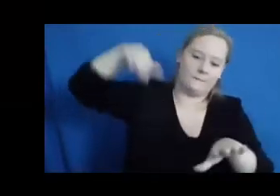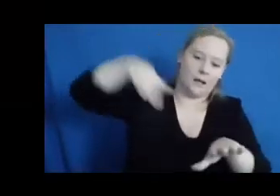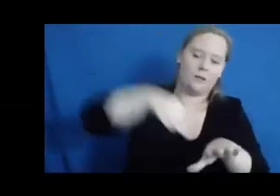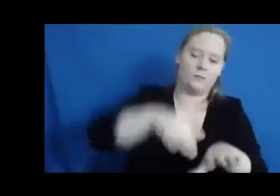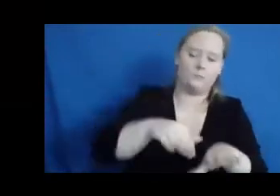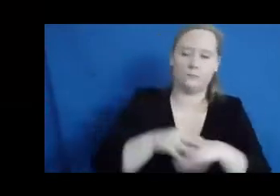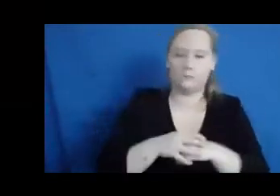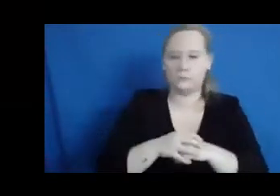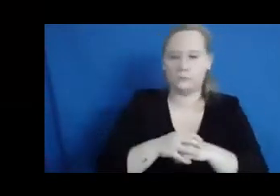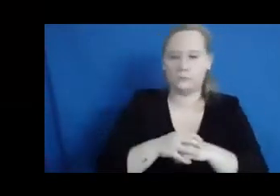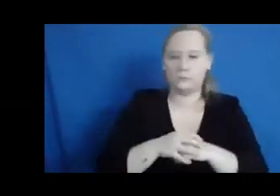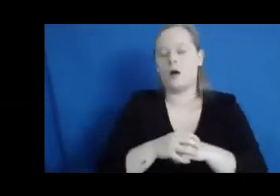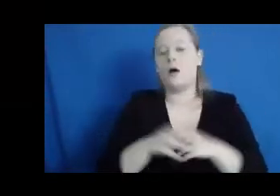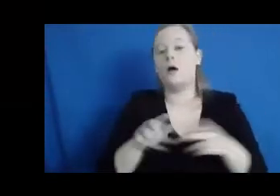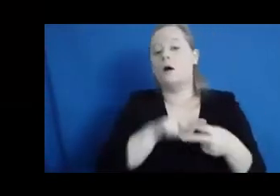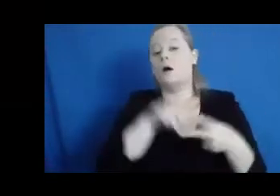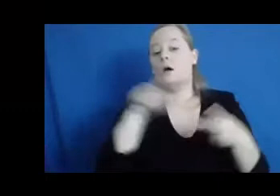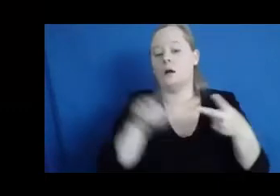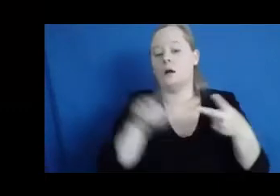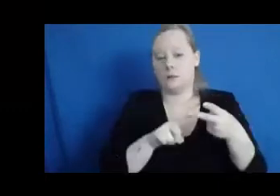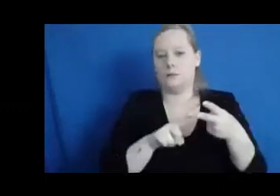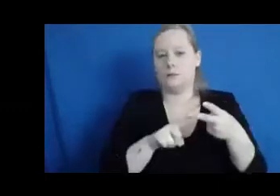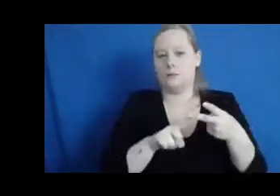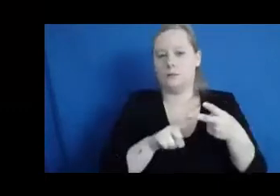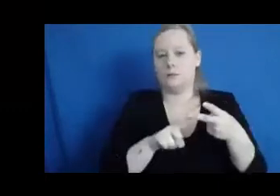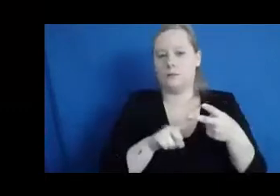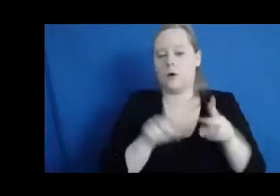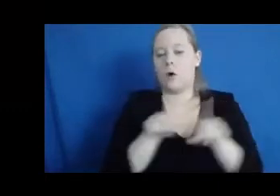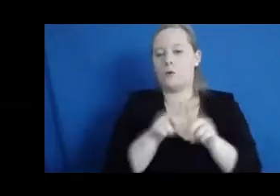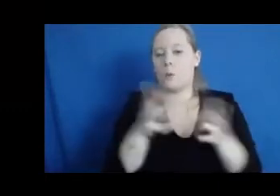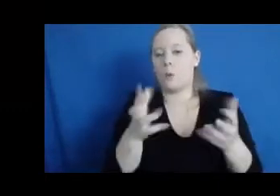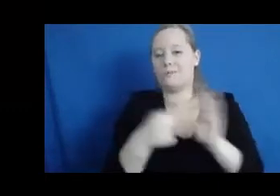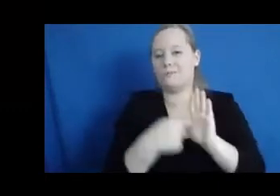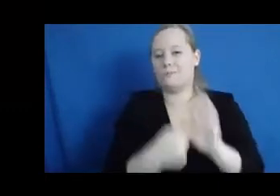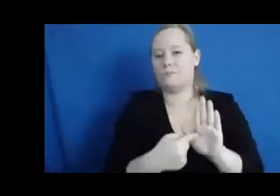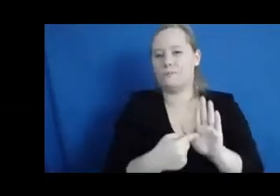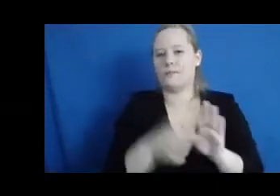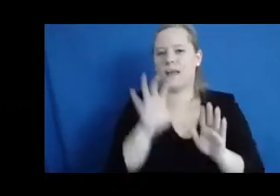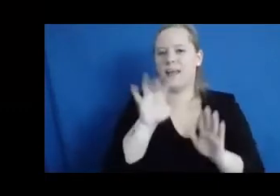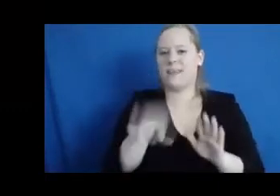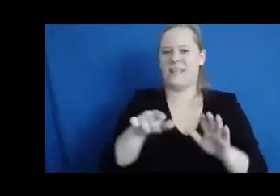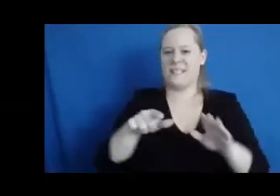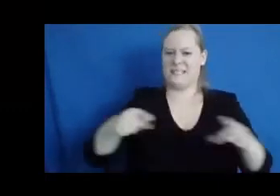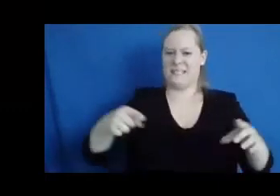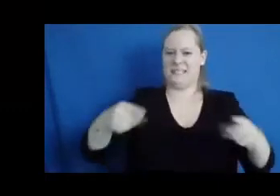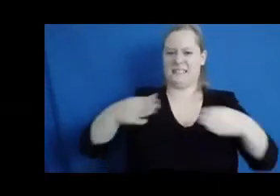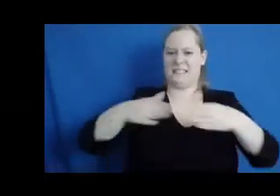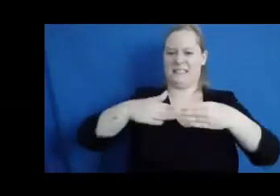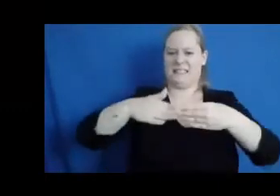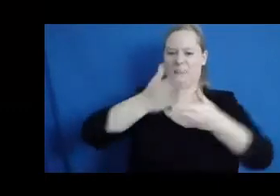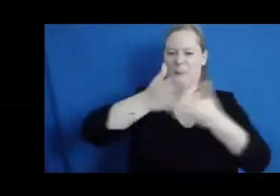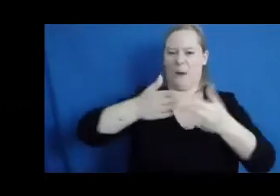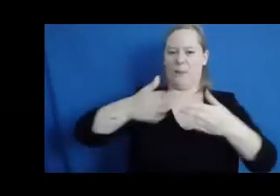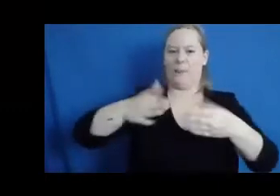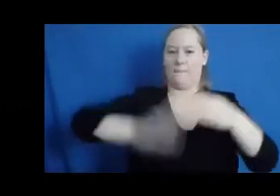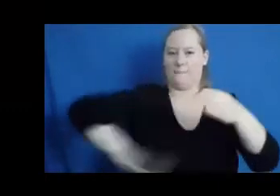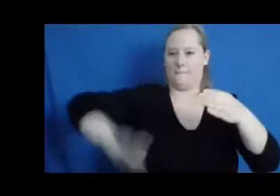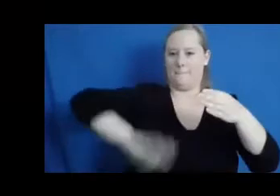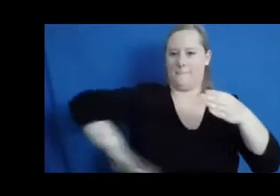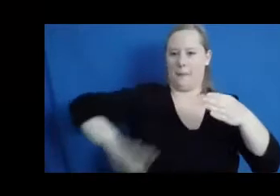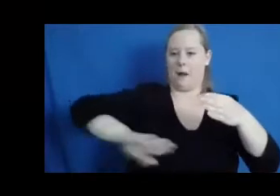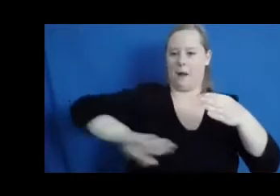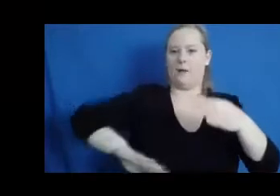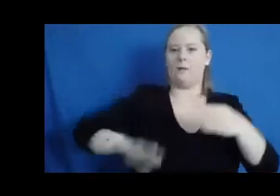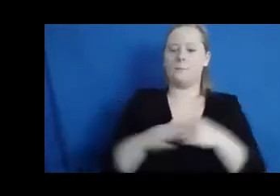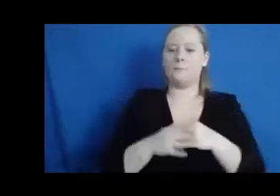and then the other thing to point out is this cross section here at the bottom. you can see just a very general